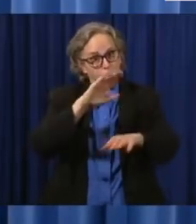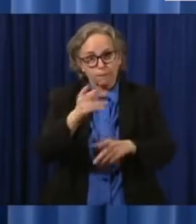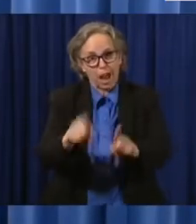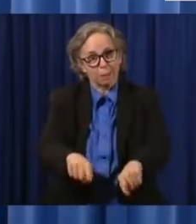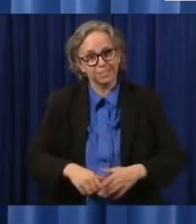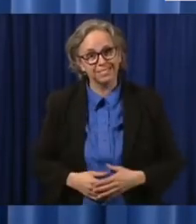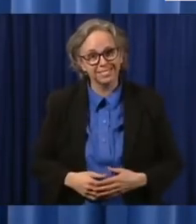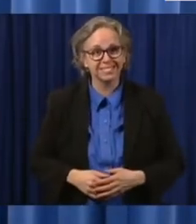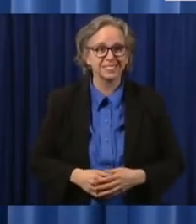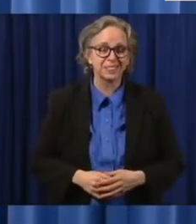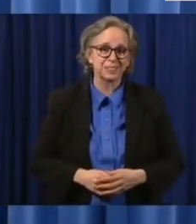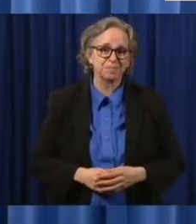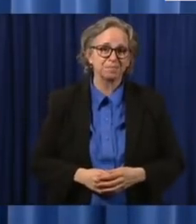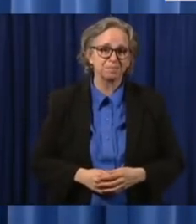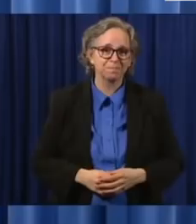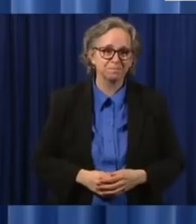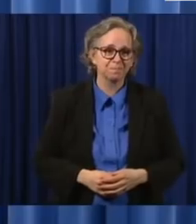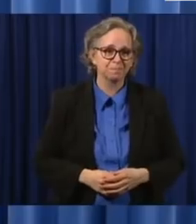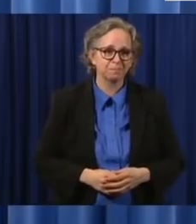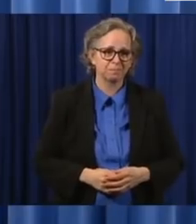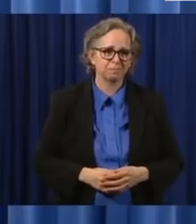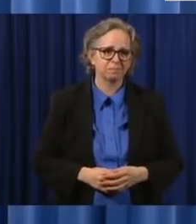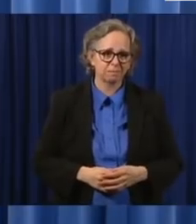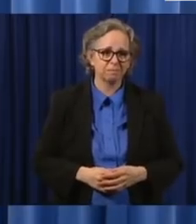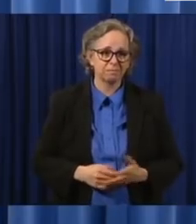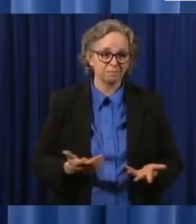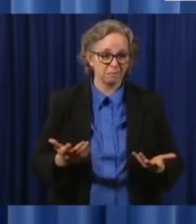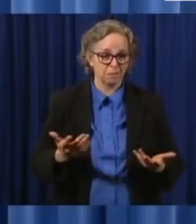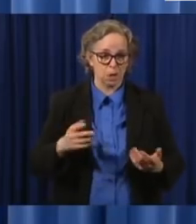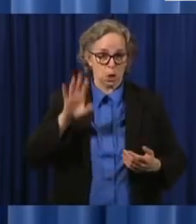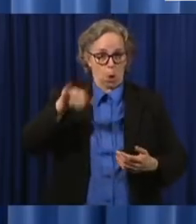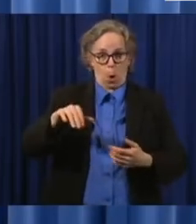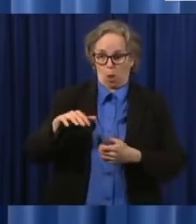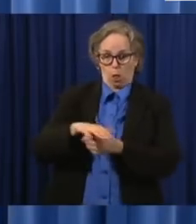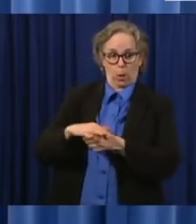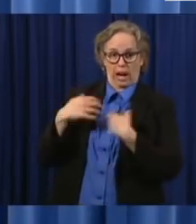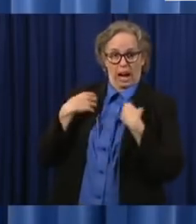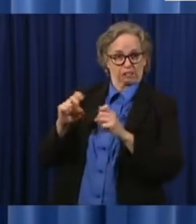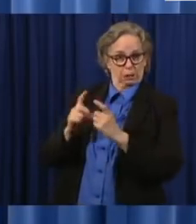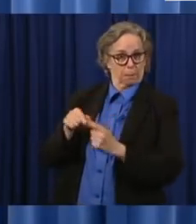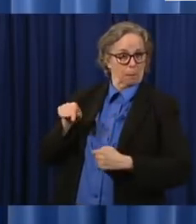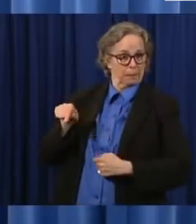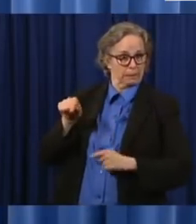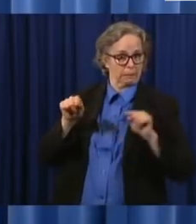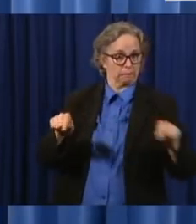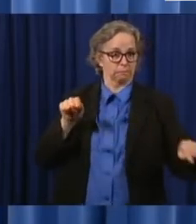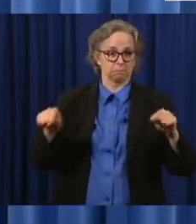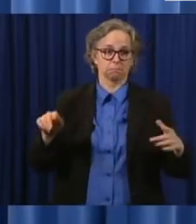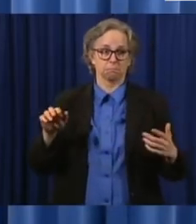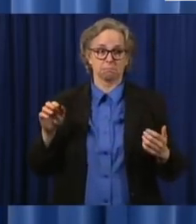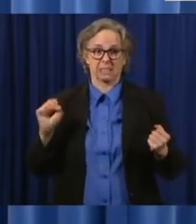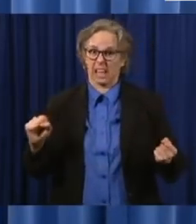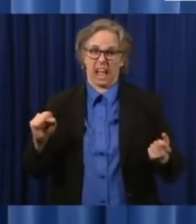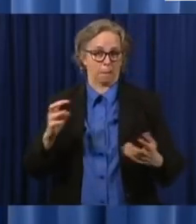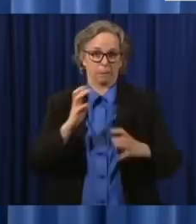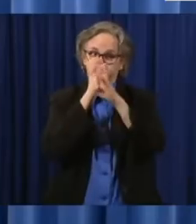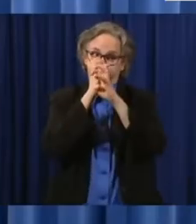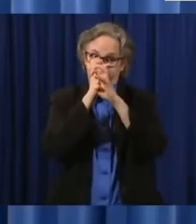You know, as we have said, local health departments have the ability to issue more restrictive orders.